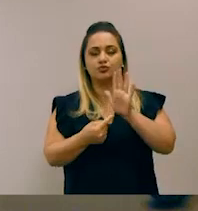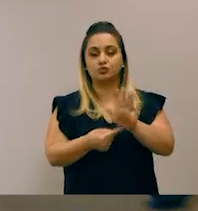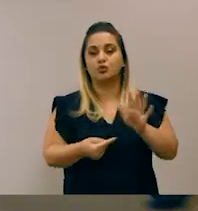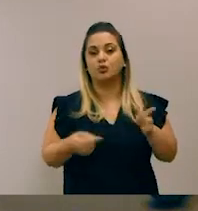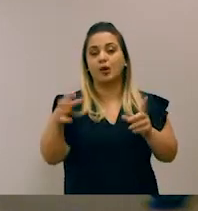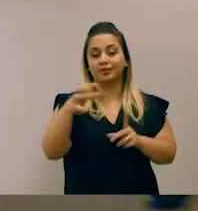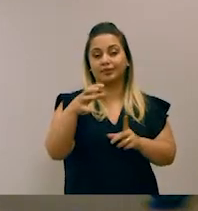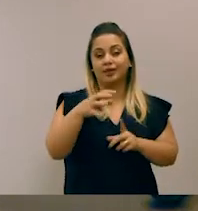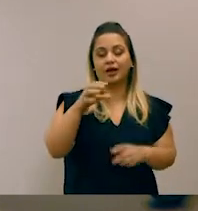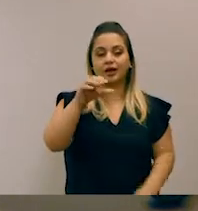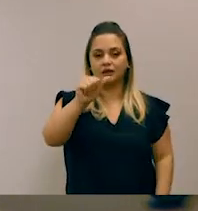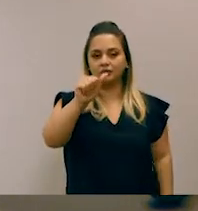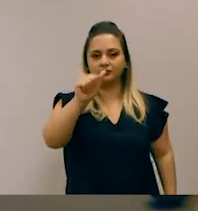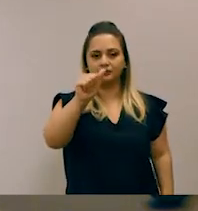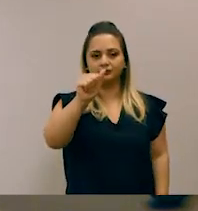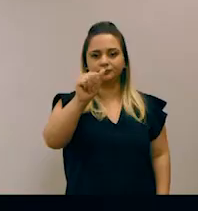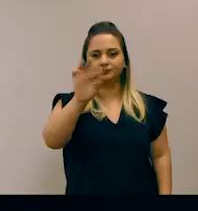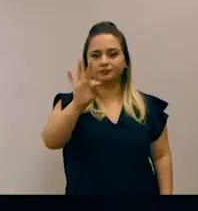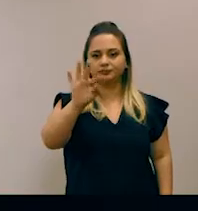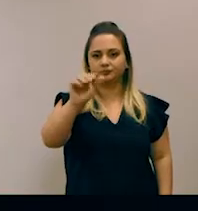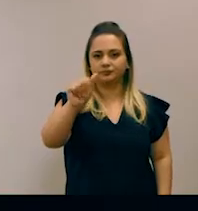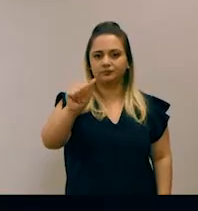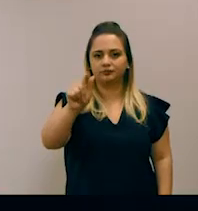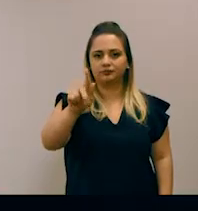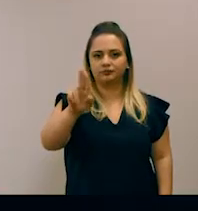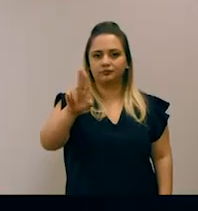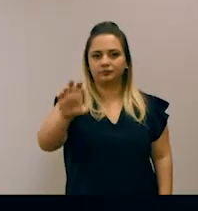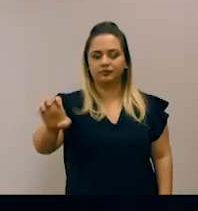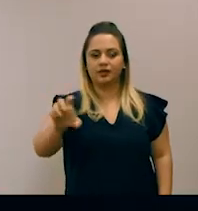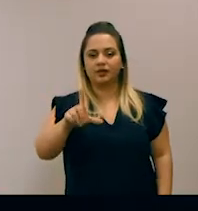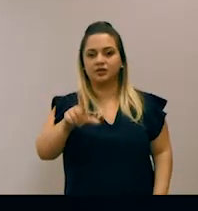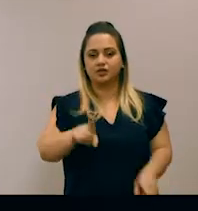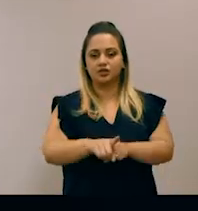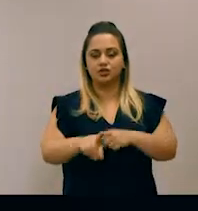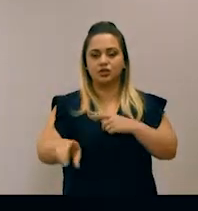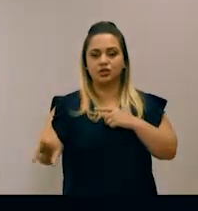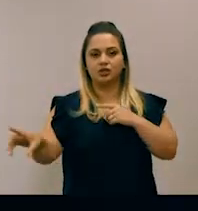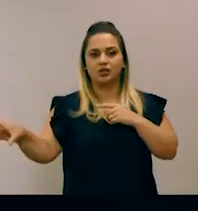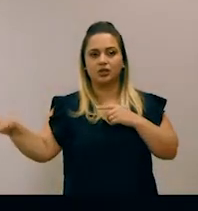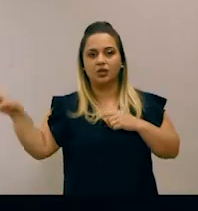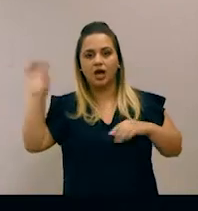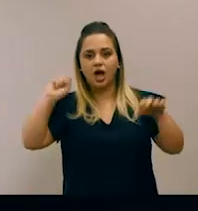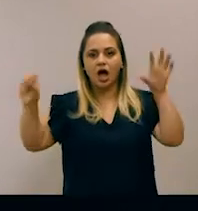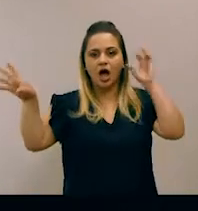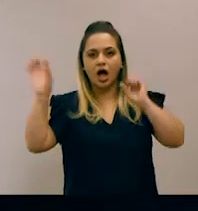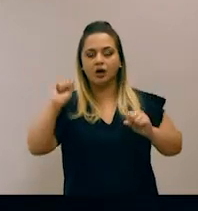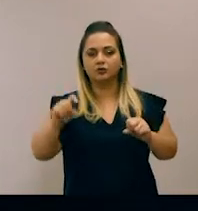learning. Attacks regarding images and audio. So